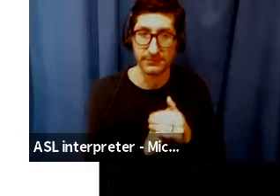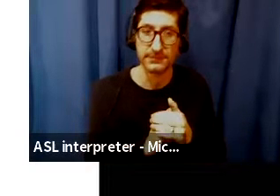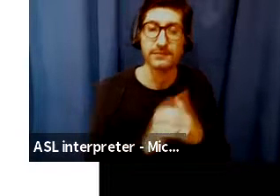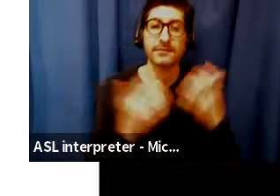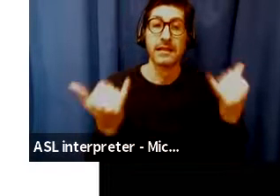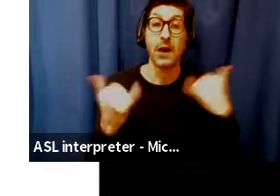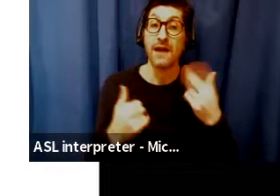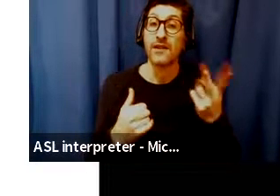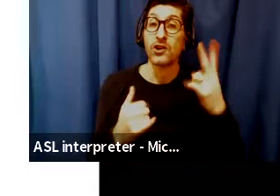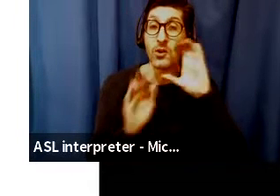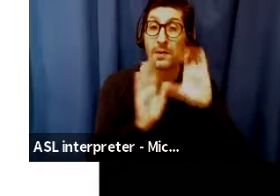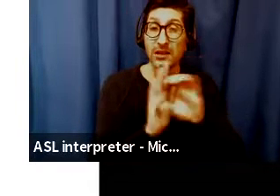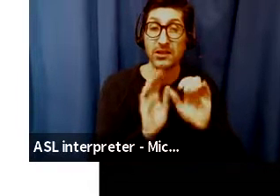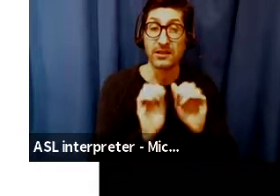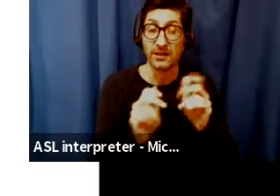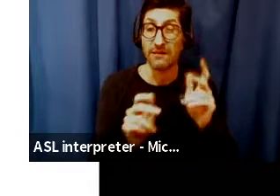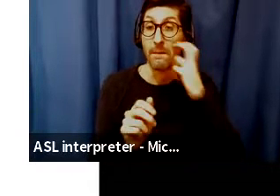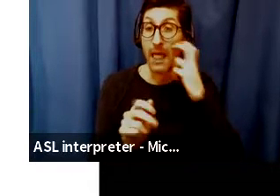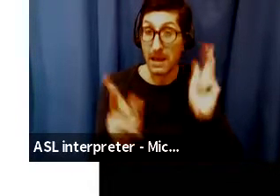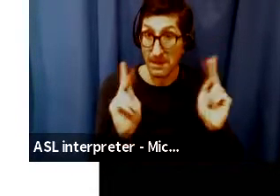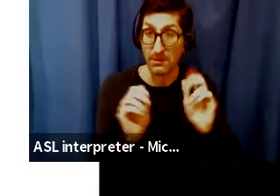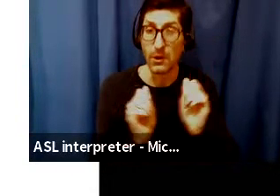who are blind with miniature horses.